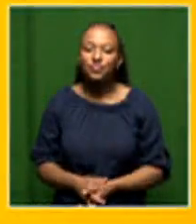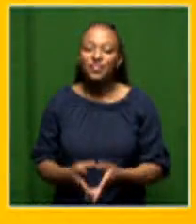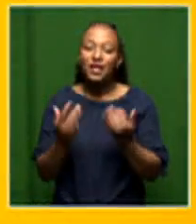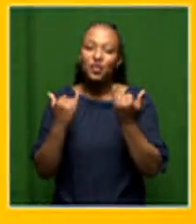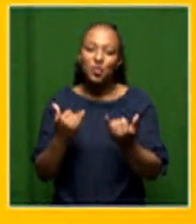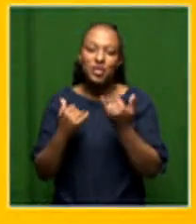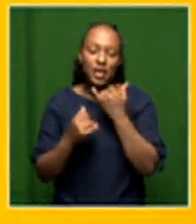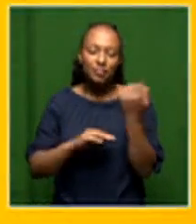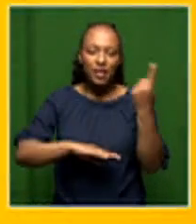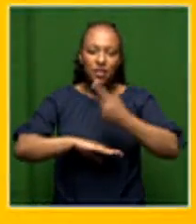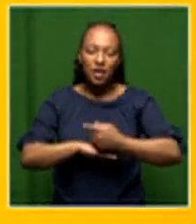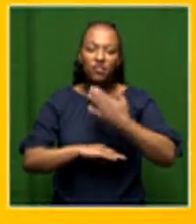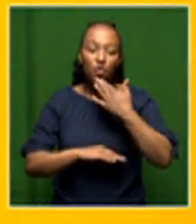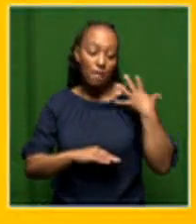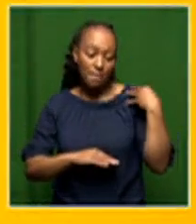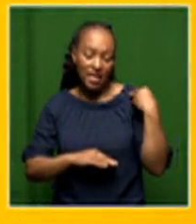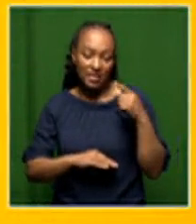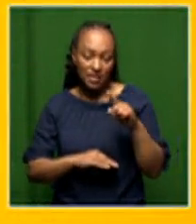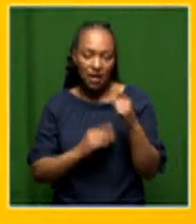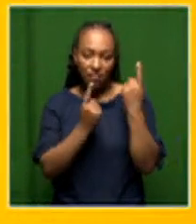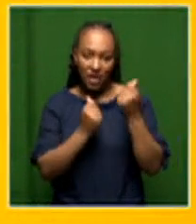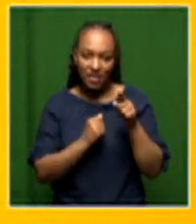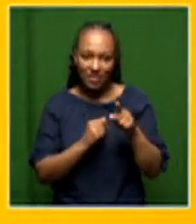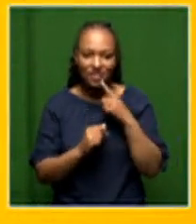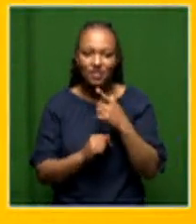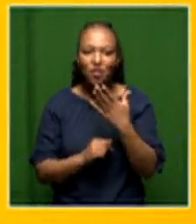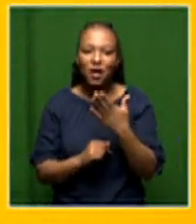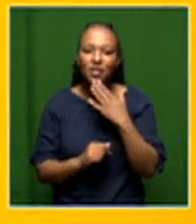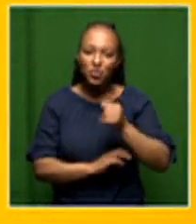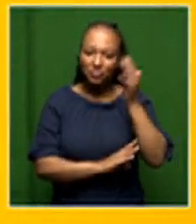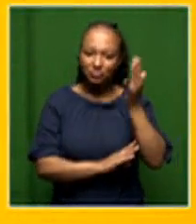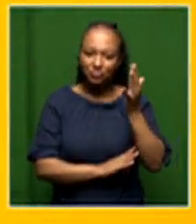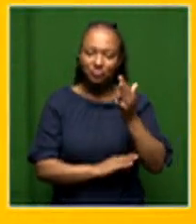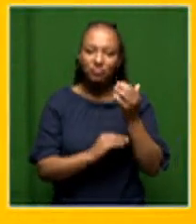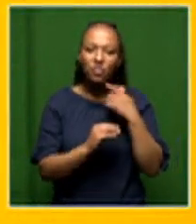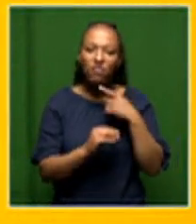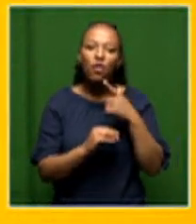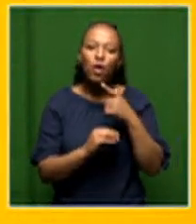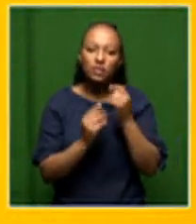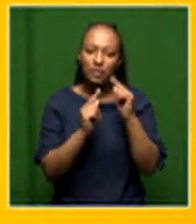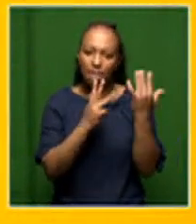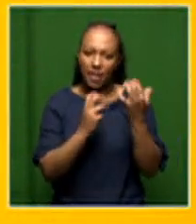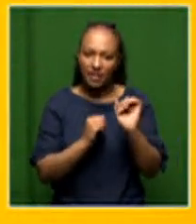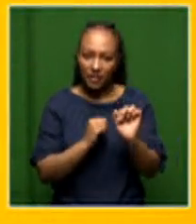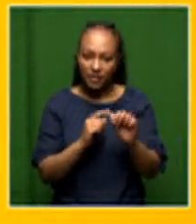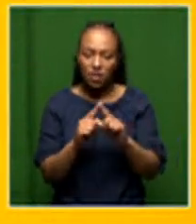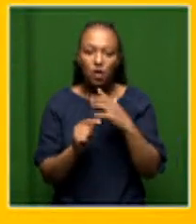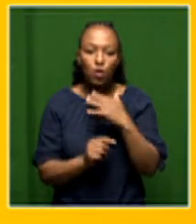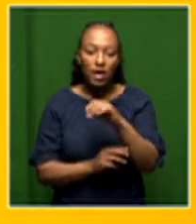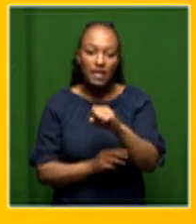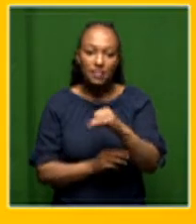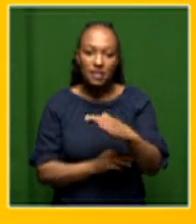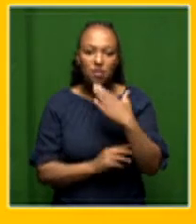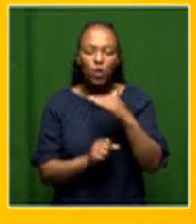Well, today is D-Day for Finance Minister Tito Mboweni's midterm budget policy statement. Of course, SABC having